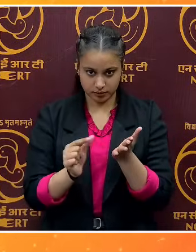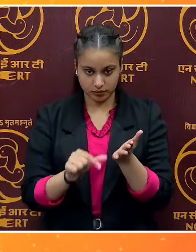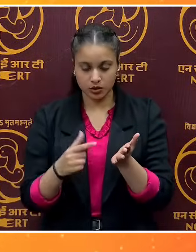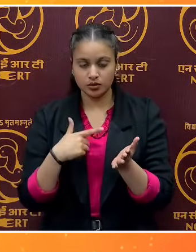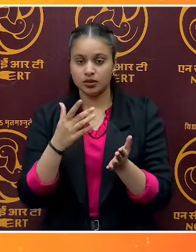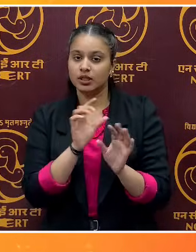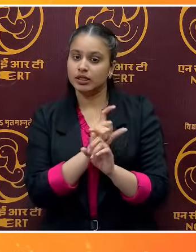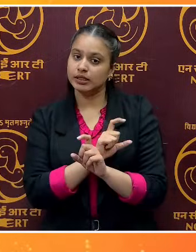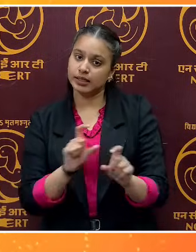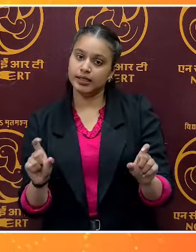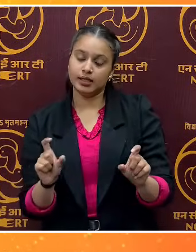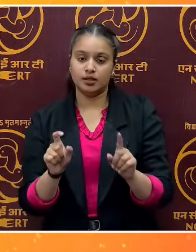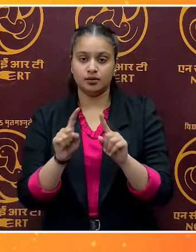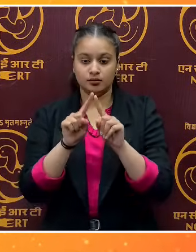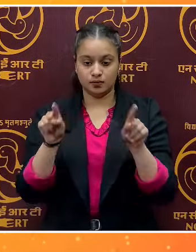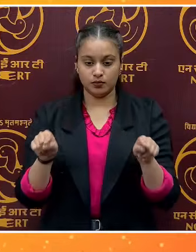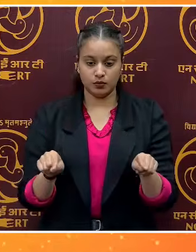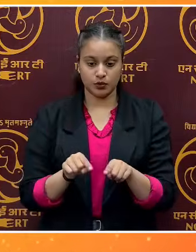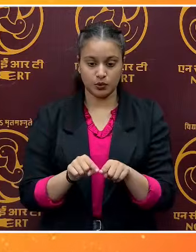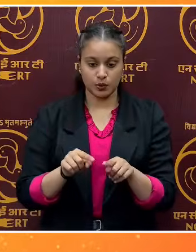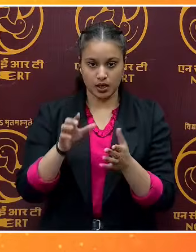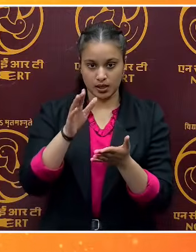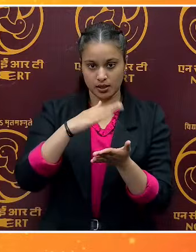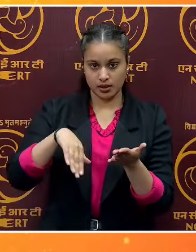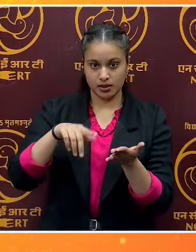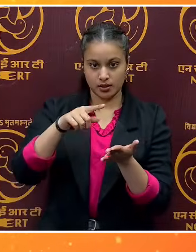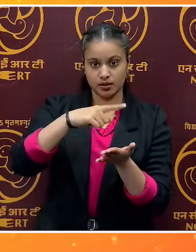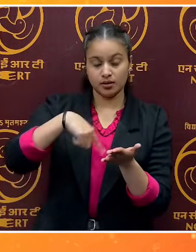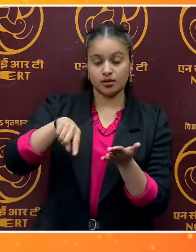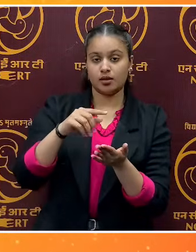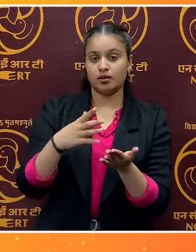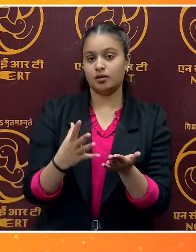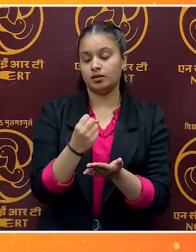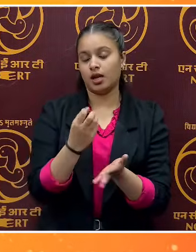a hole inside the square.